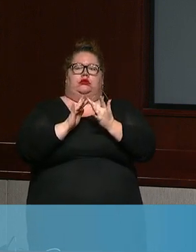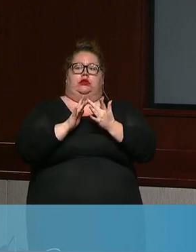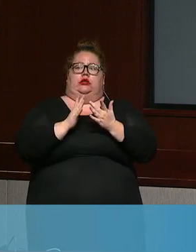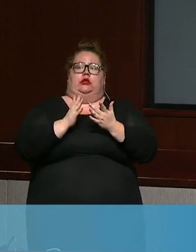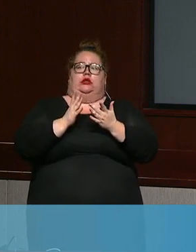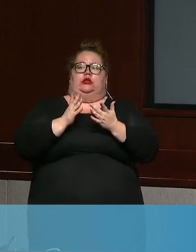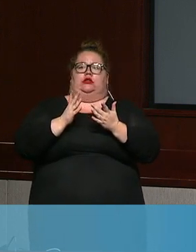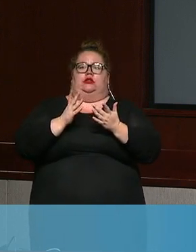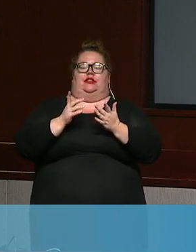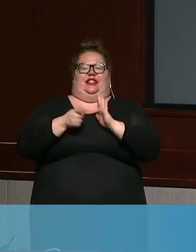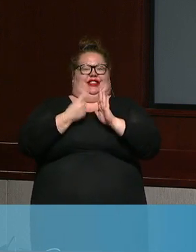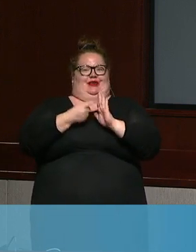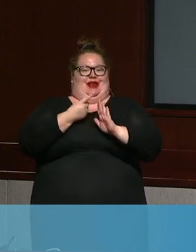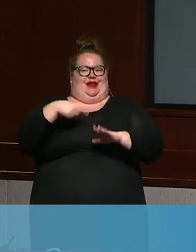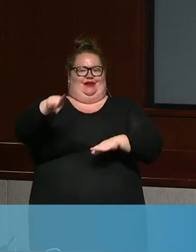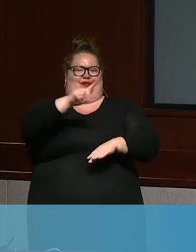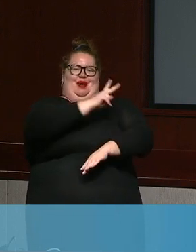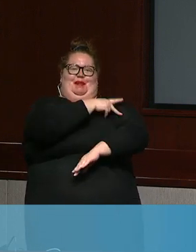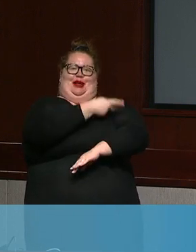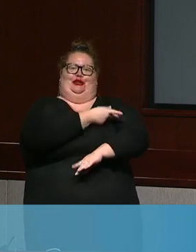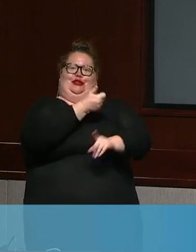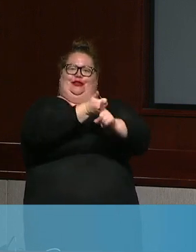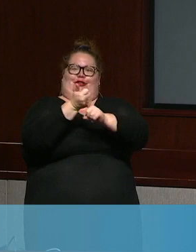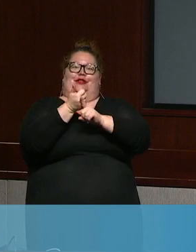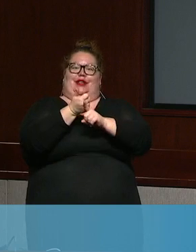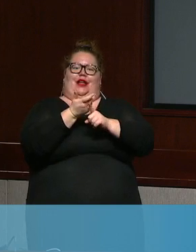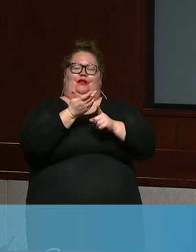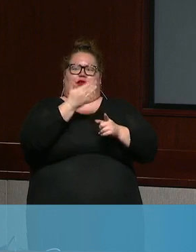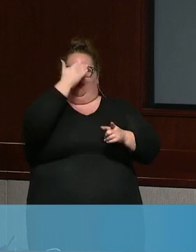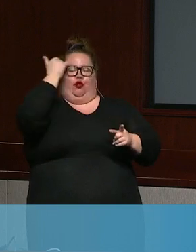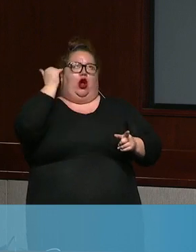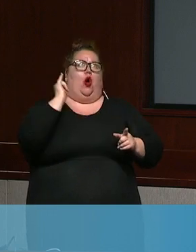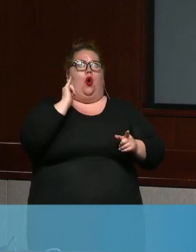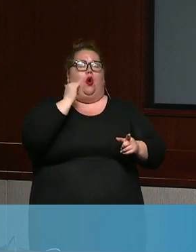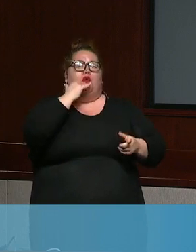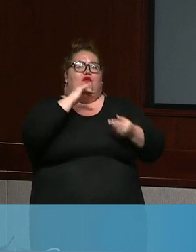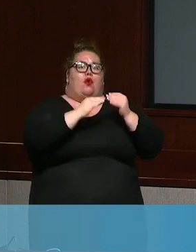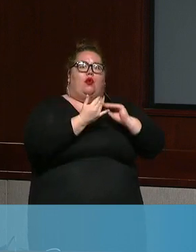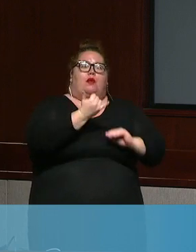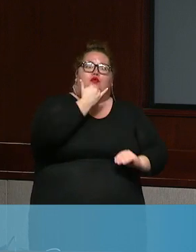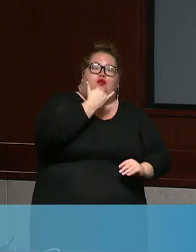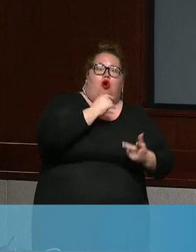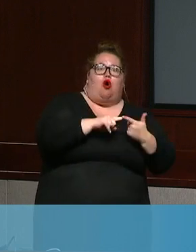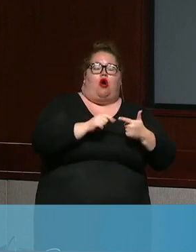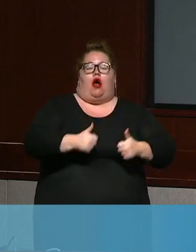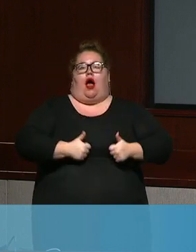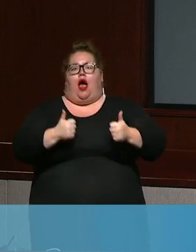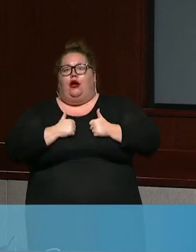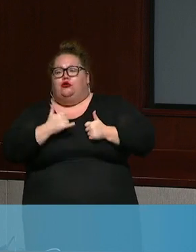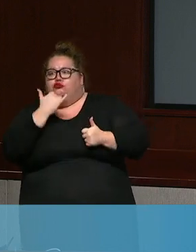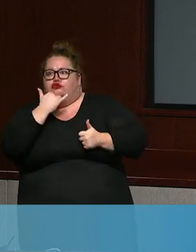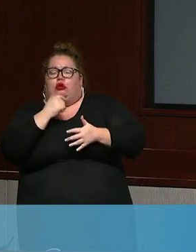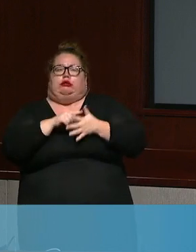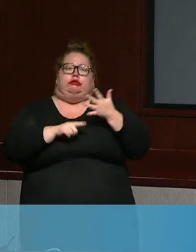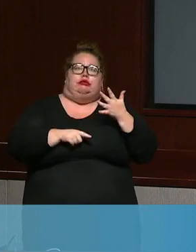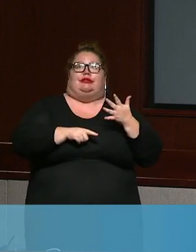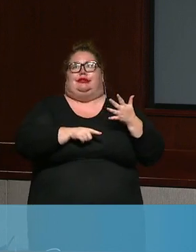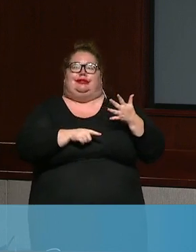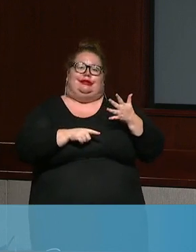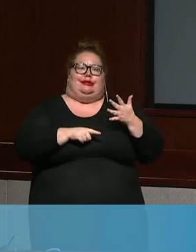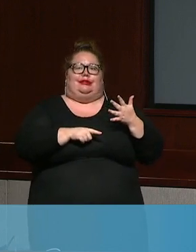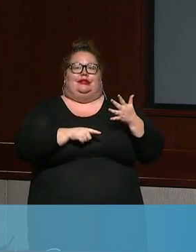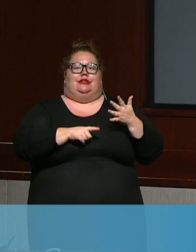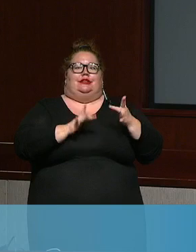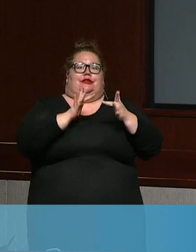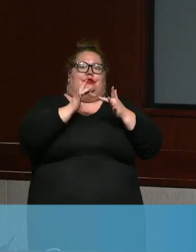as patients sometimes forget to update that we've got a new cell phone, and so the information they send us may be for a number that they are no longer reachable at. So we do spend a lot